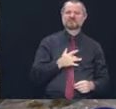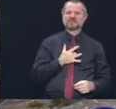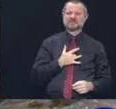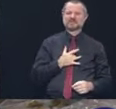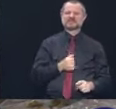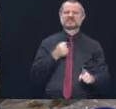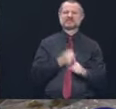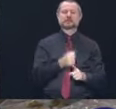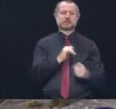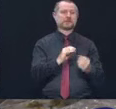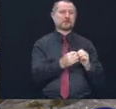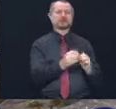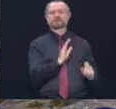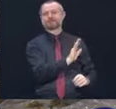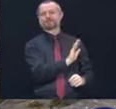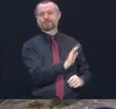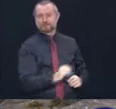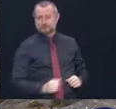schools.